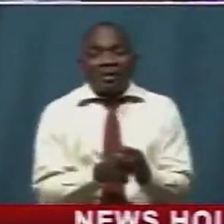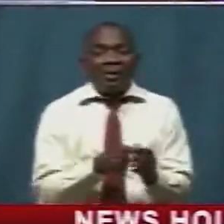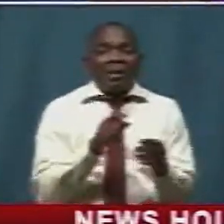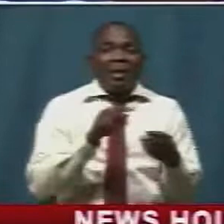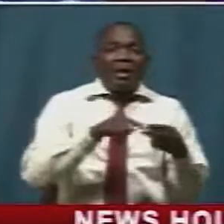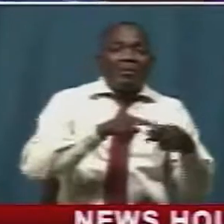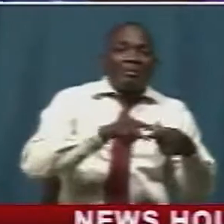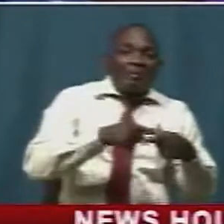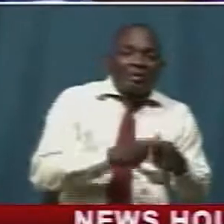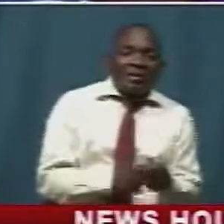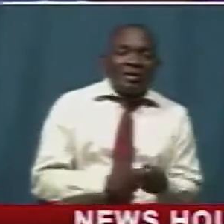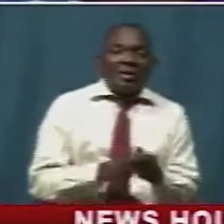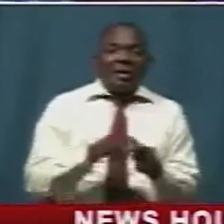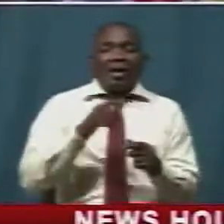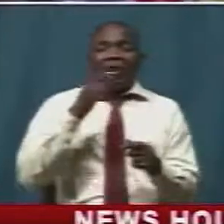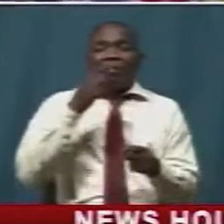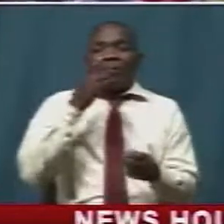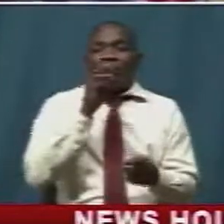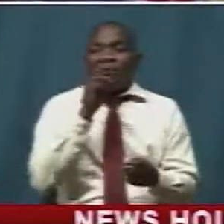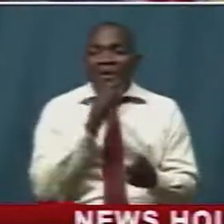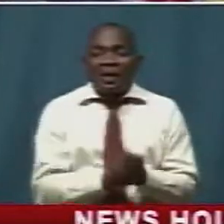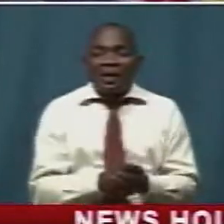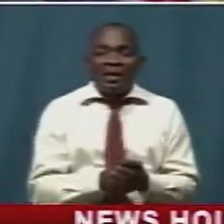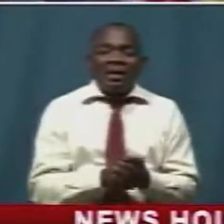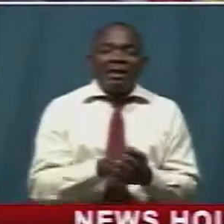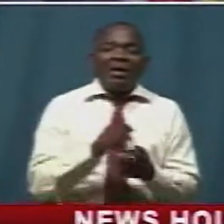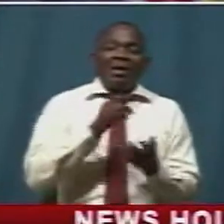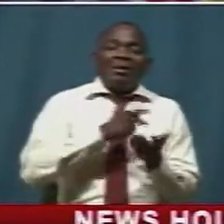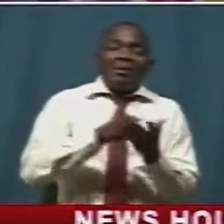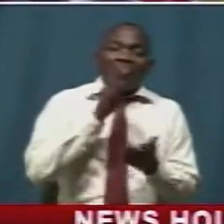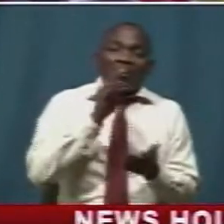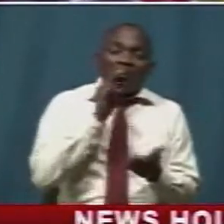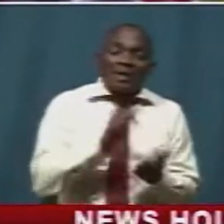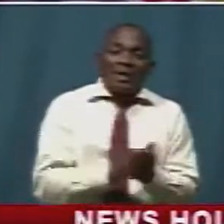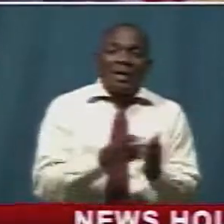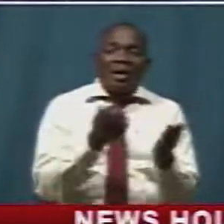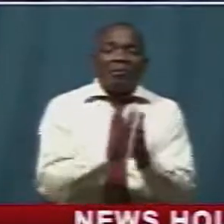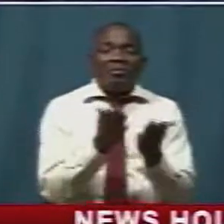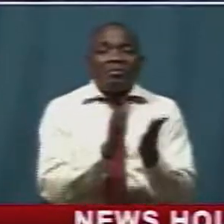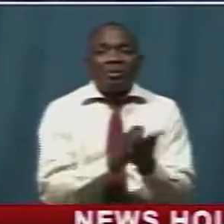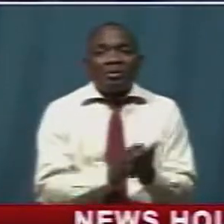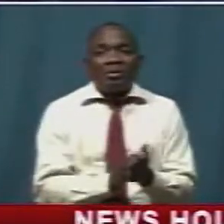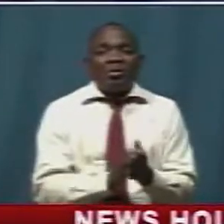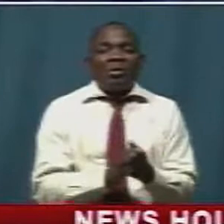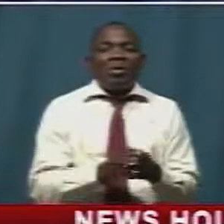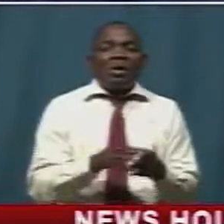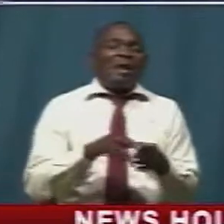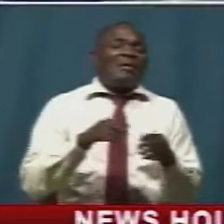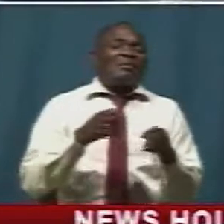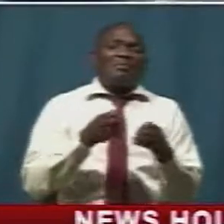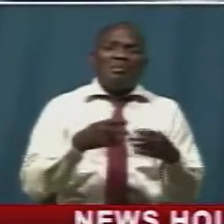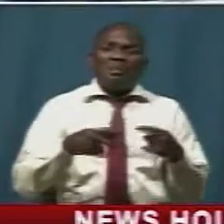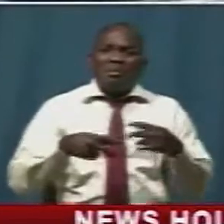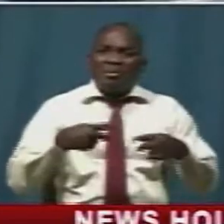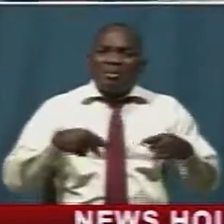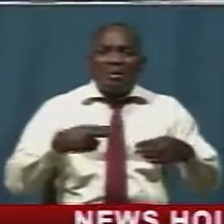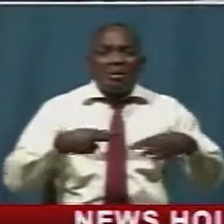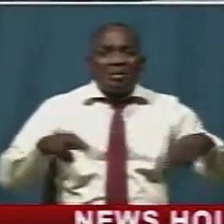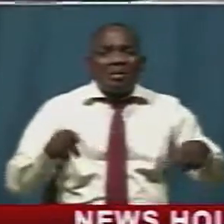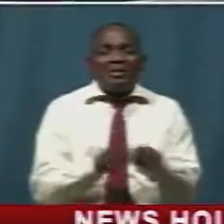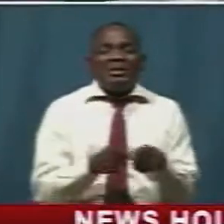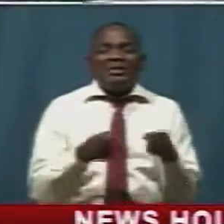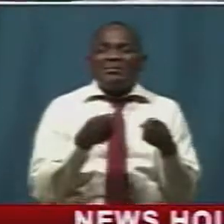beans, cartons of bottled water, bags of sachet water, exercise books, boxes of mackerel, mouth sets,